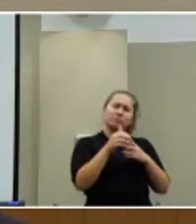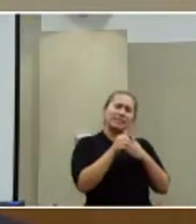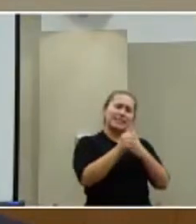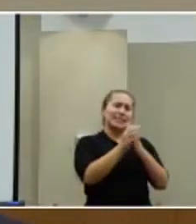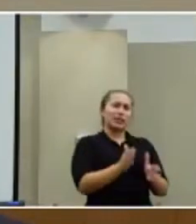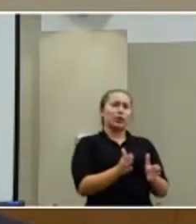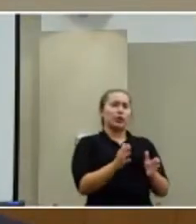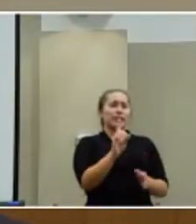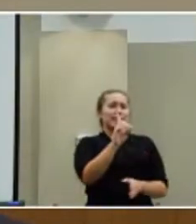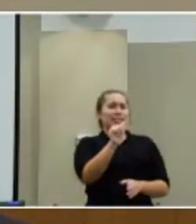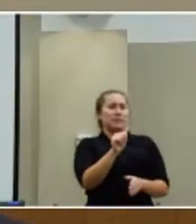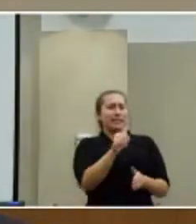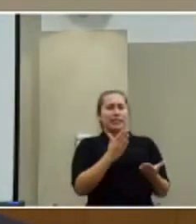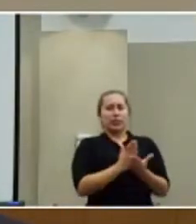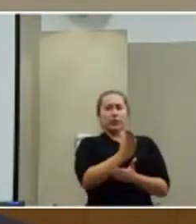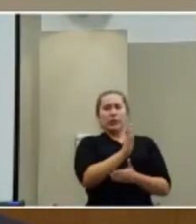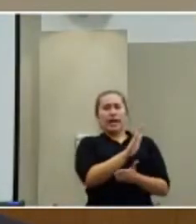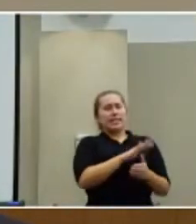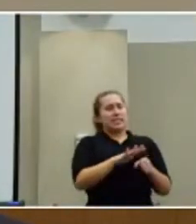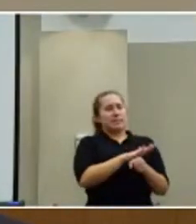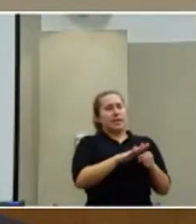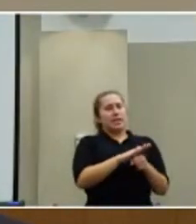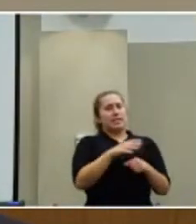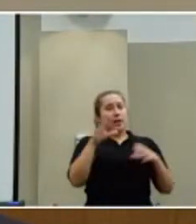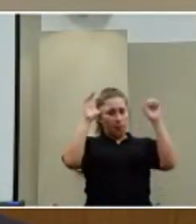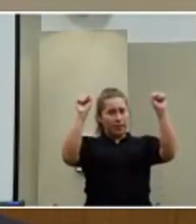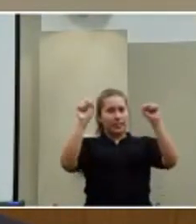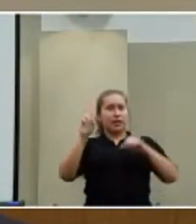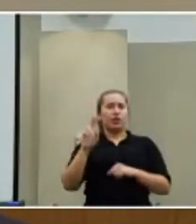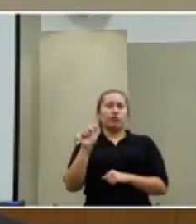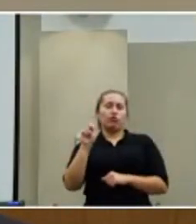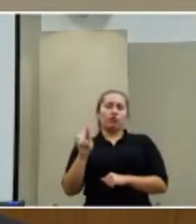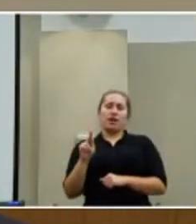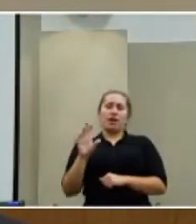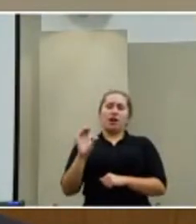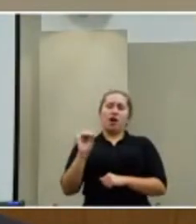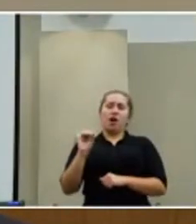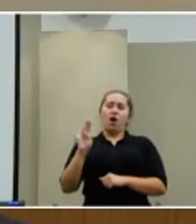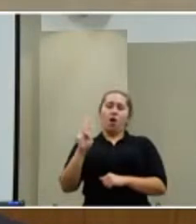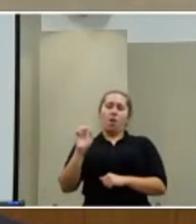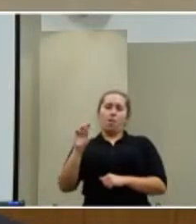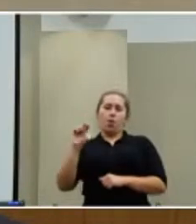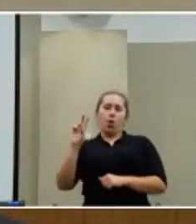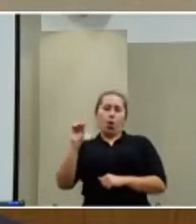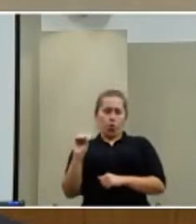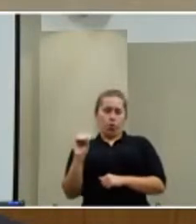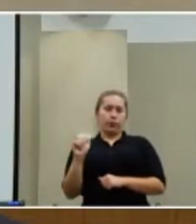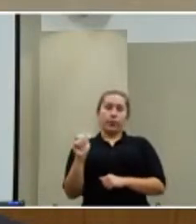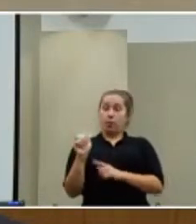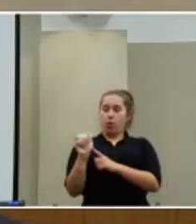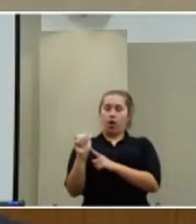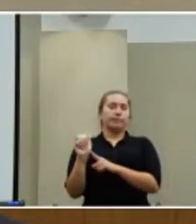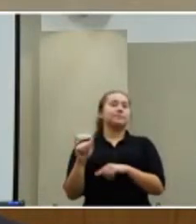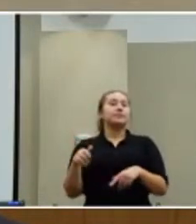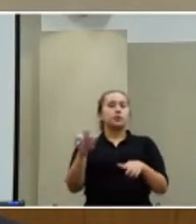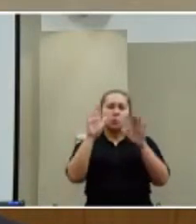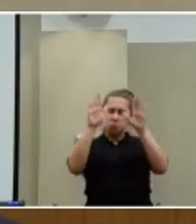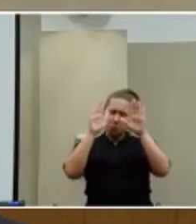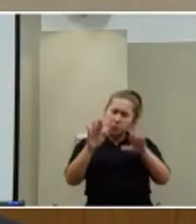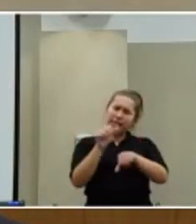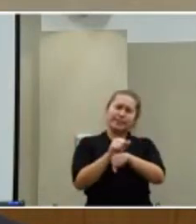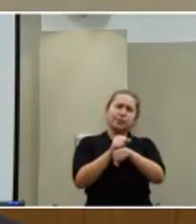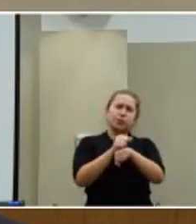disability rights space, President Riccobono, who has done a tremendous job in advocating for the